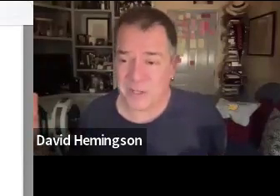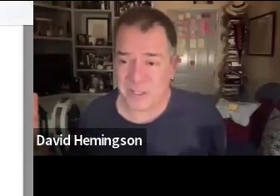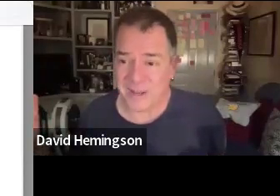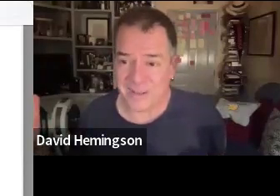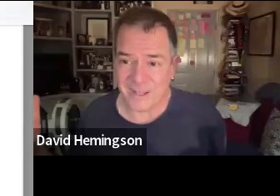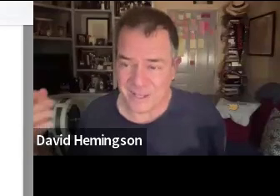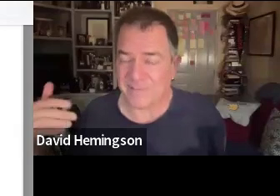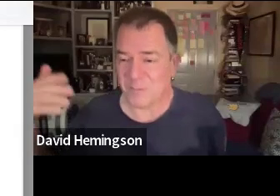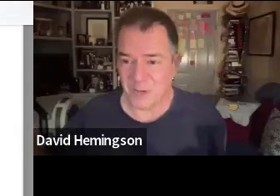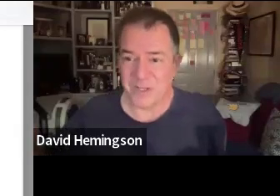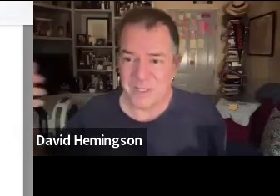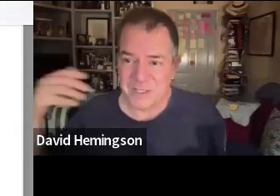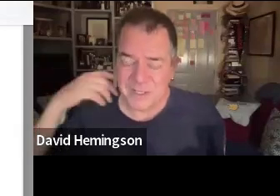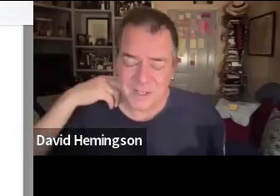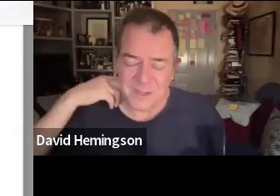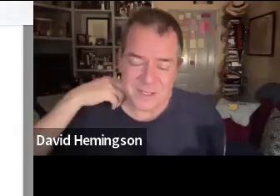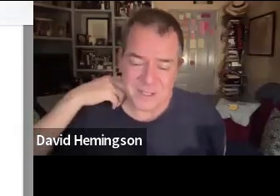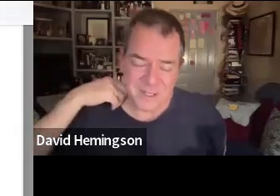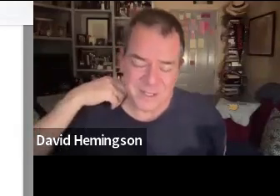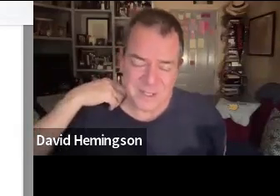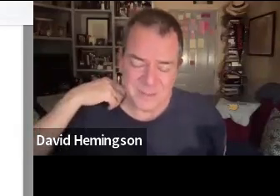this bear's den that you know